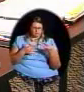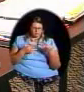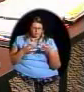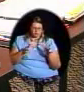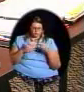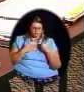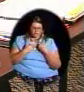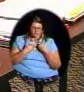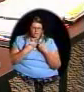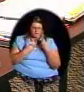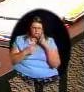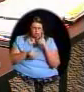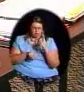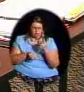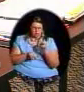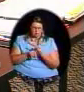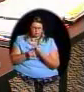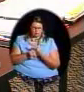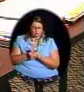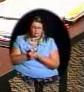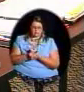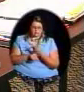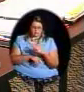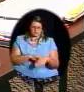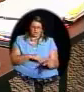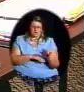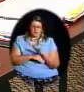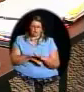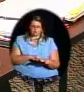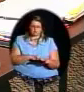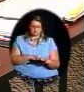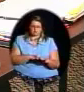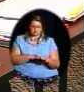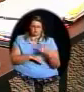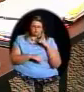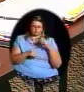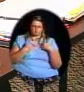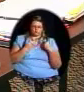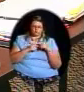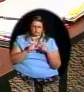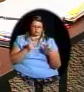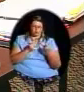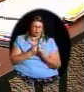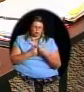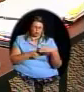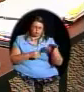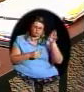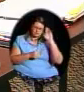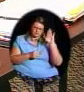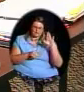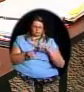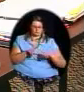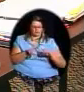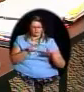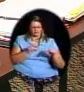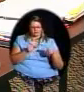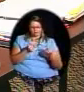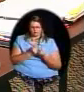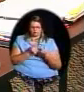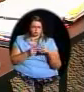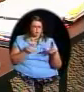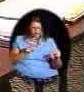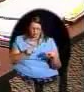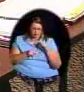on renting those areas to the city and to the youth groups and to the Cub Scouts and to all those groups, no, I do